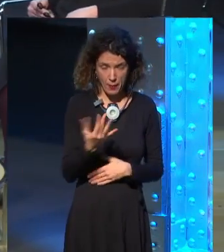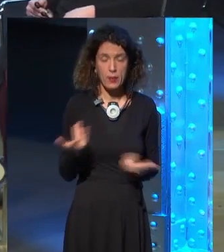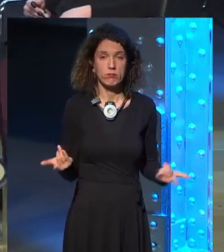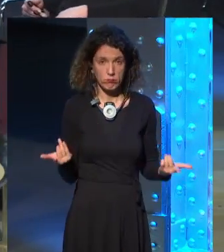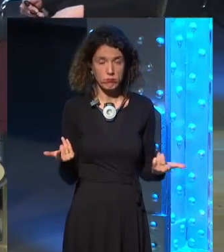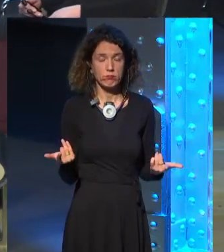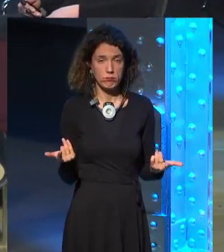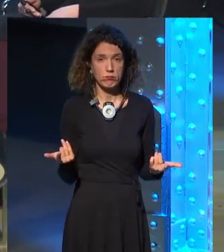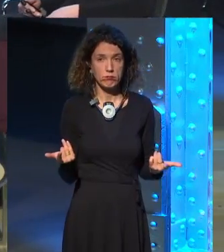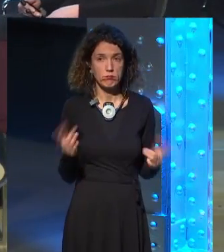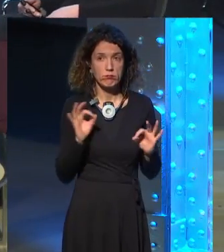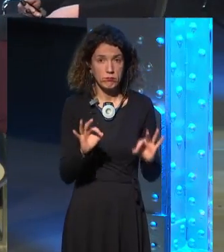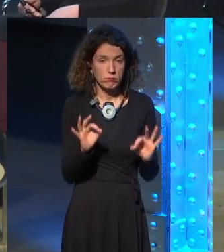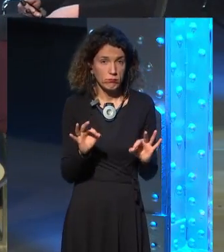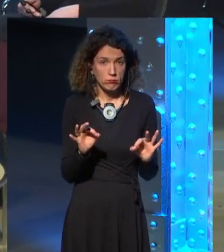actually.